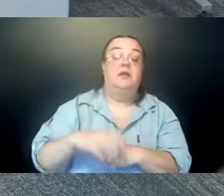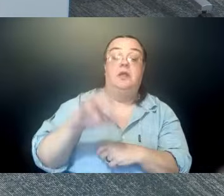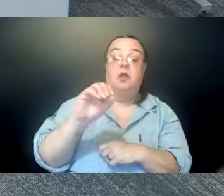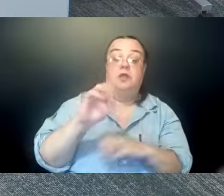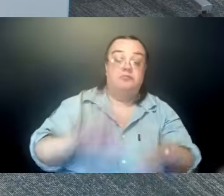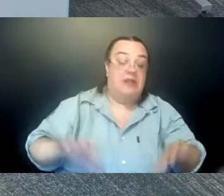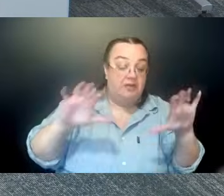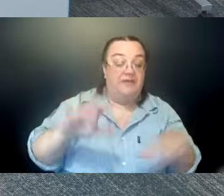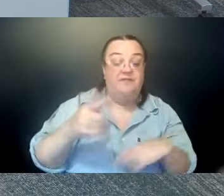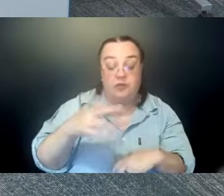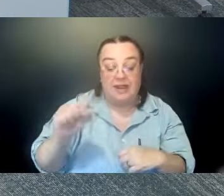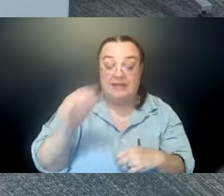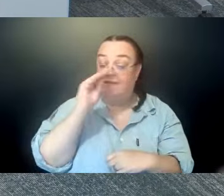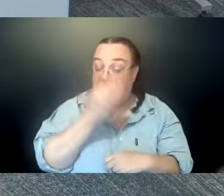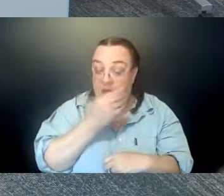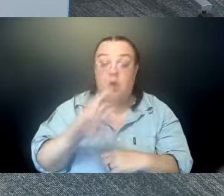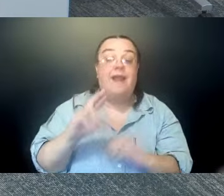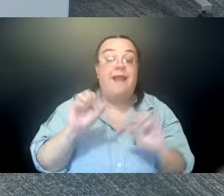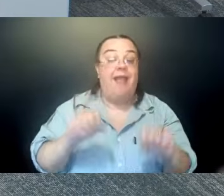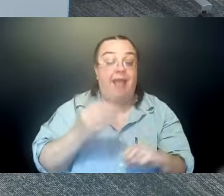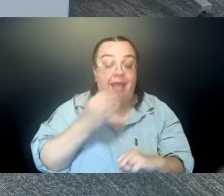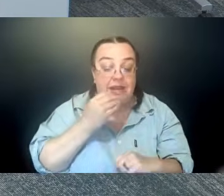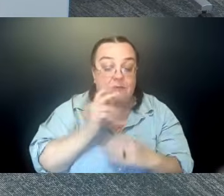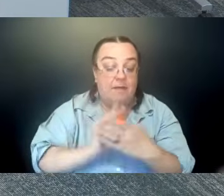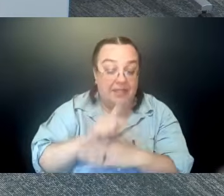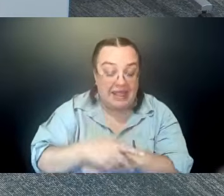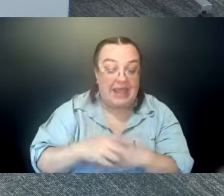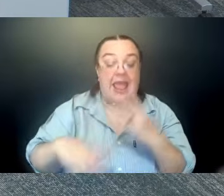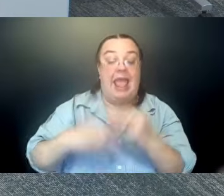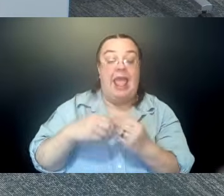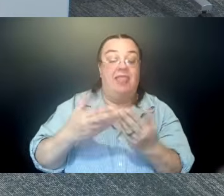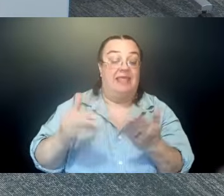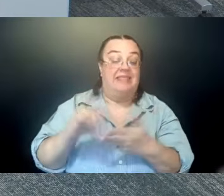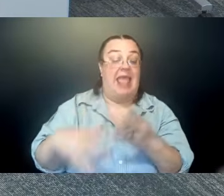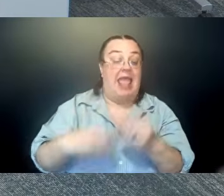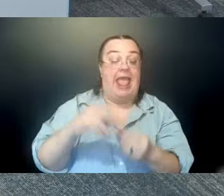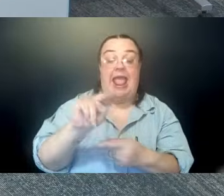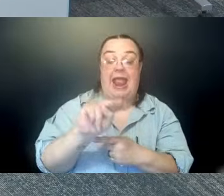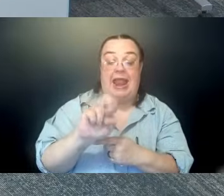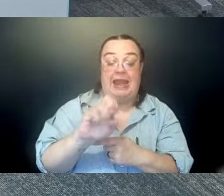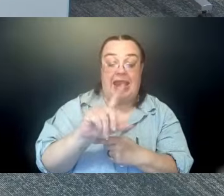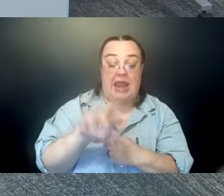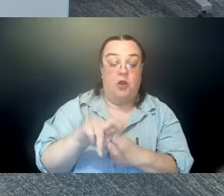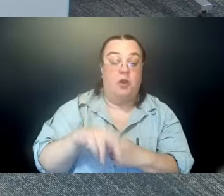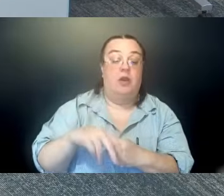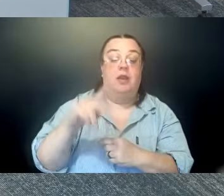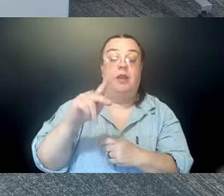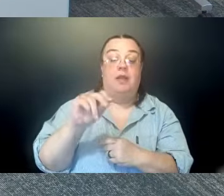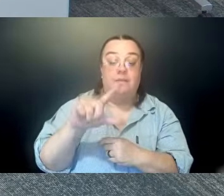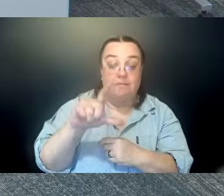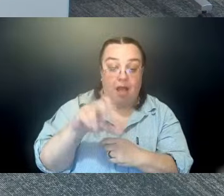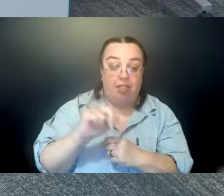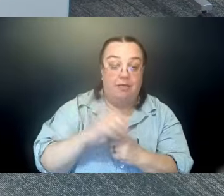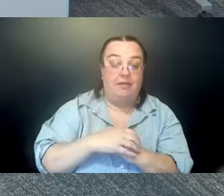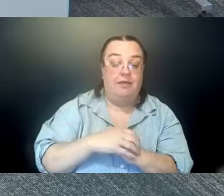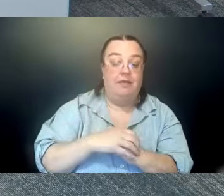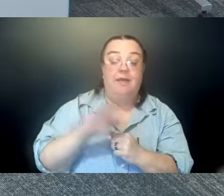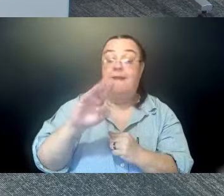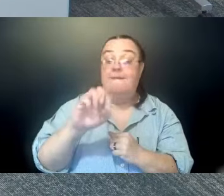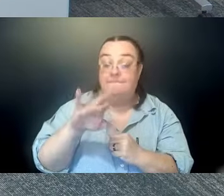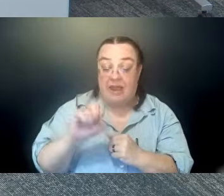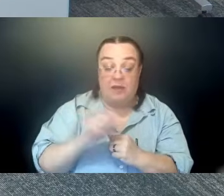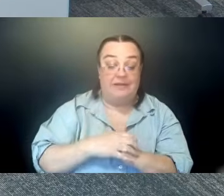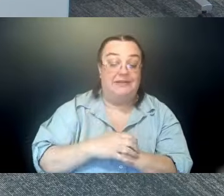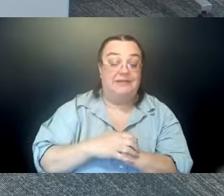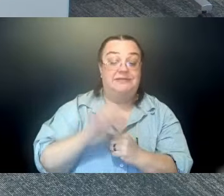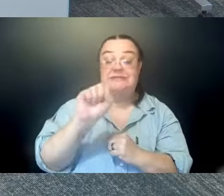plants. Add native plants that provide nectar and pollen, berries, seeds, and bird nesting sites. You can plant